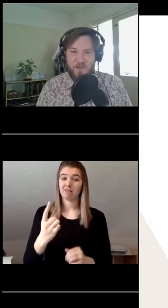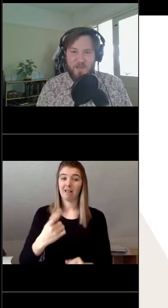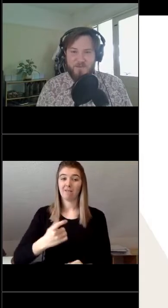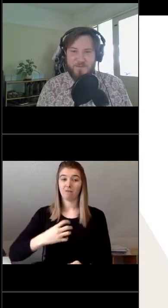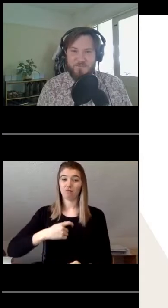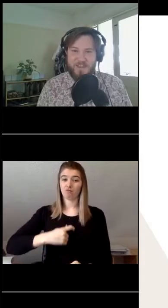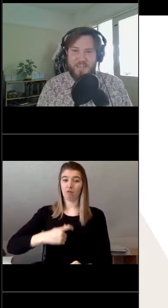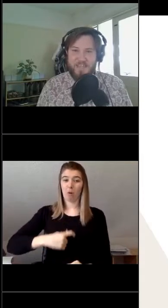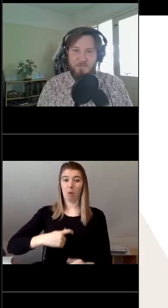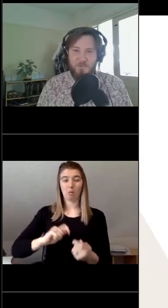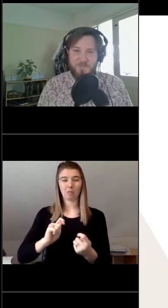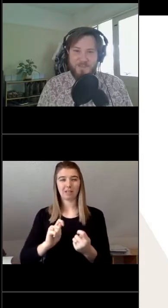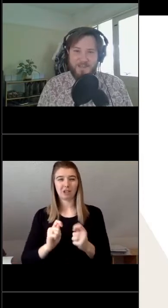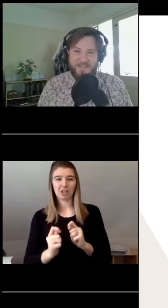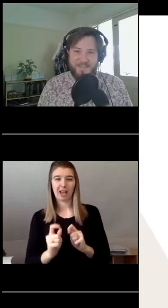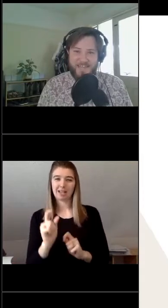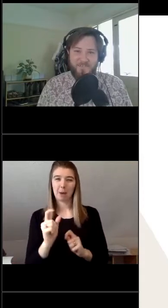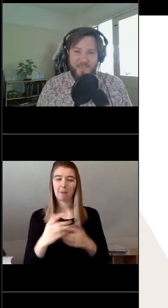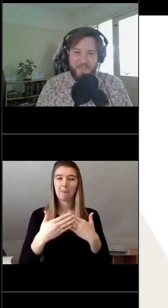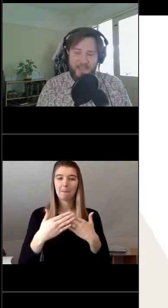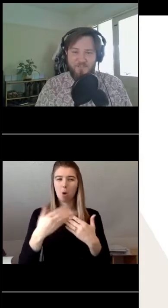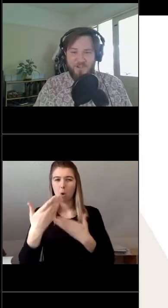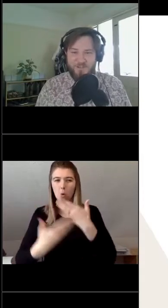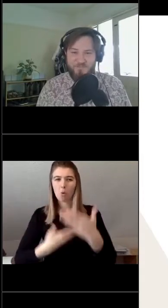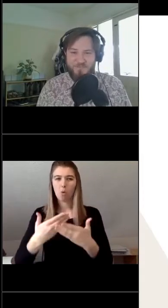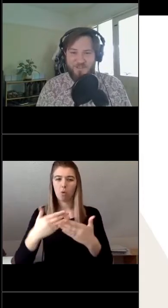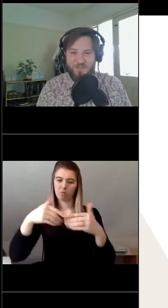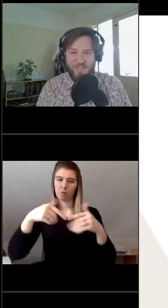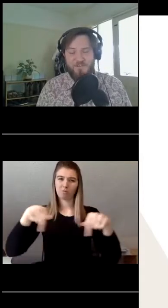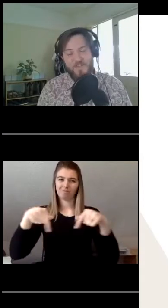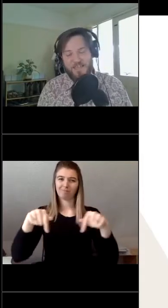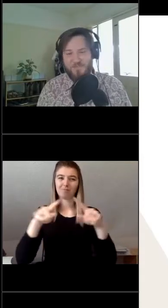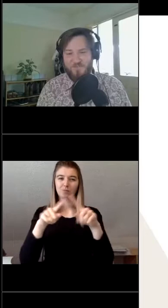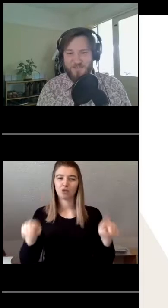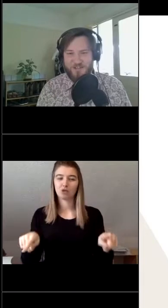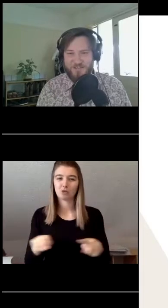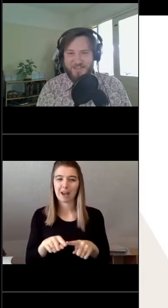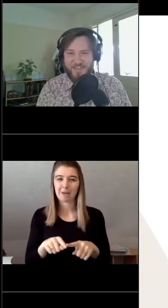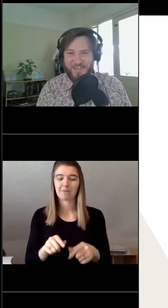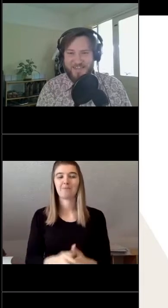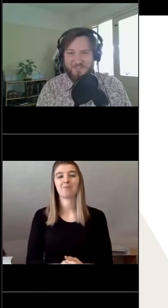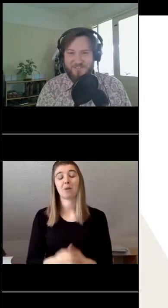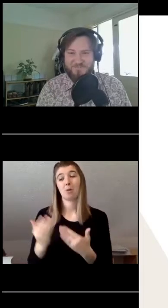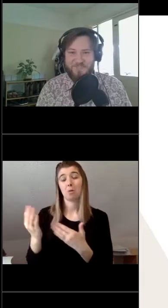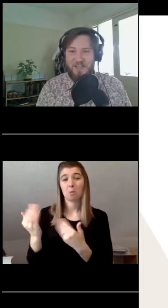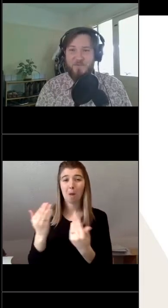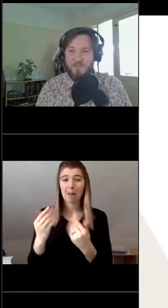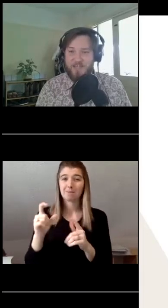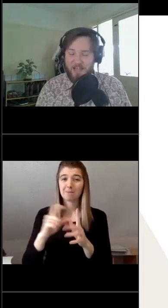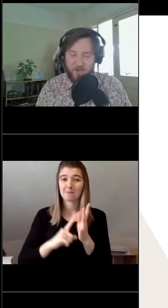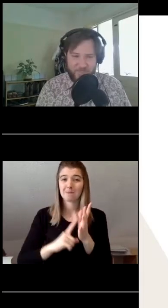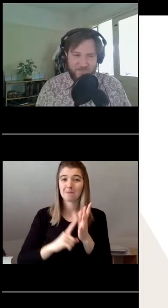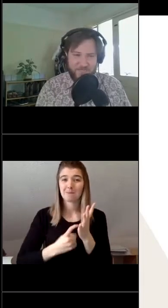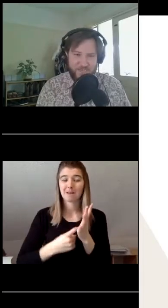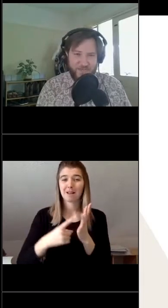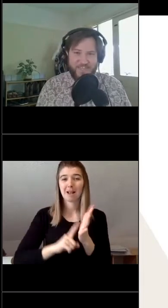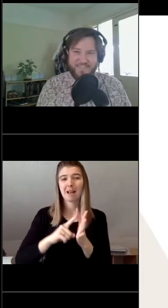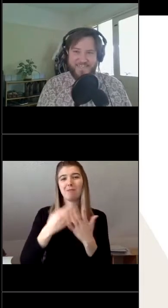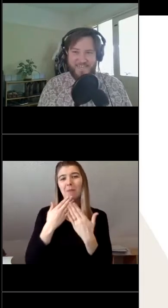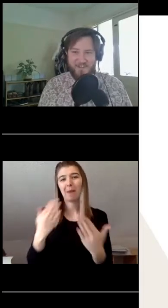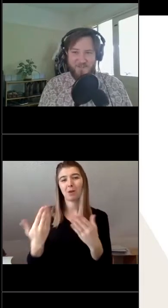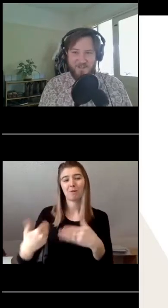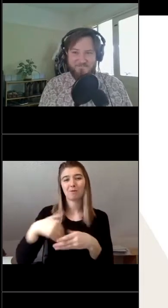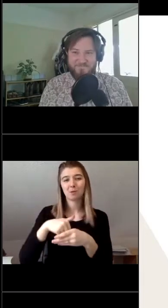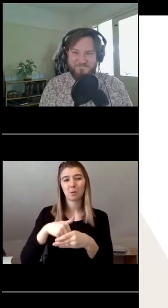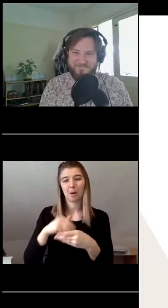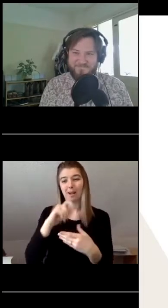bit more of a bio on screen, but we're also delighted to have Carol on screen with us now. Thank you for joining us again, Carol. I'll leave it to you